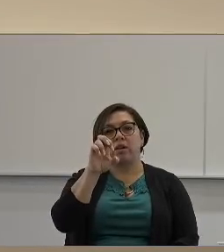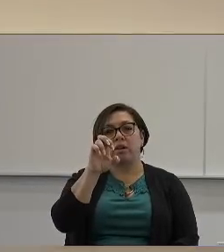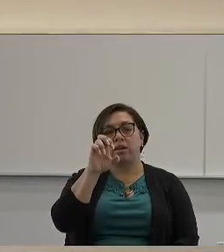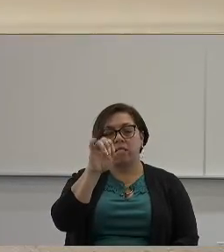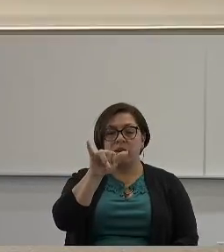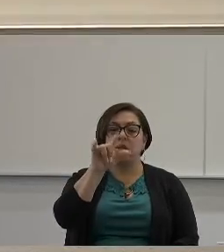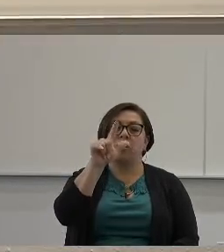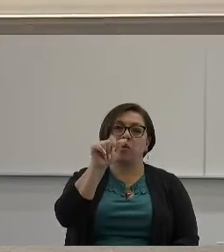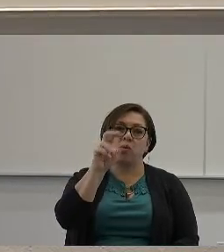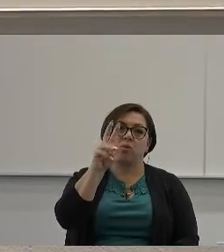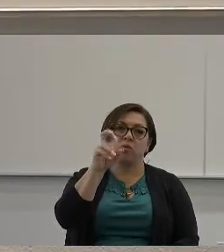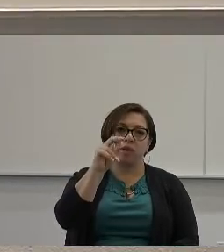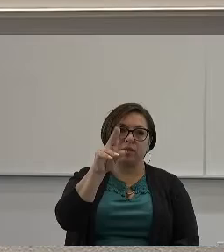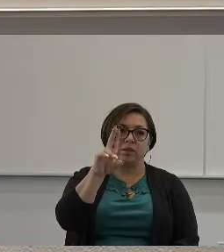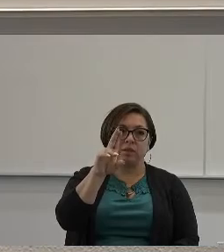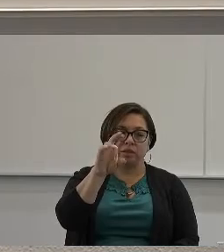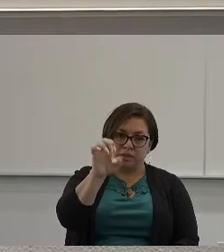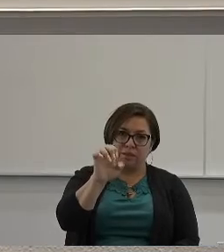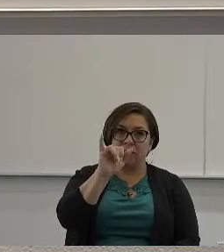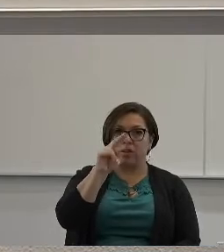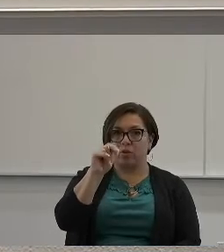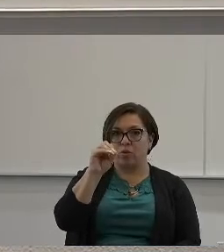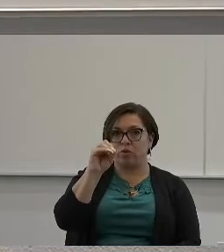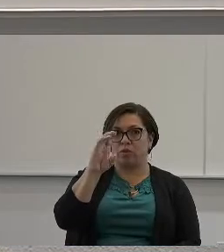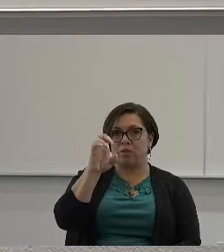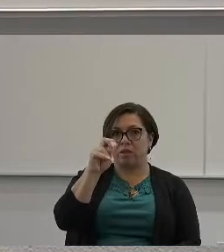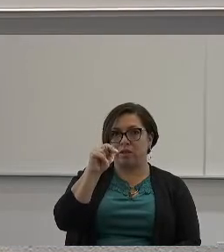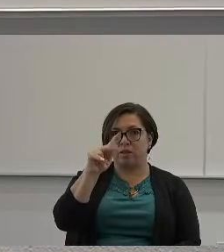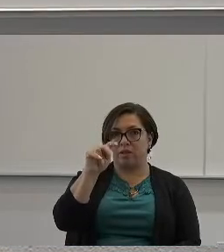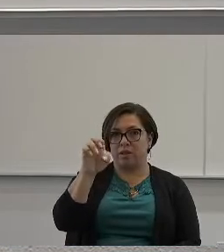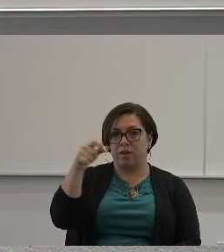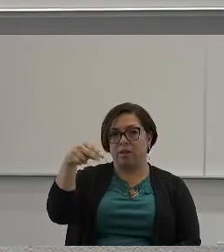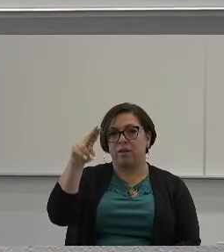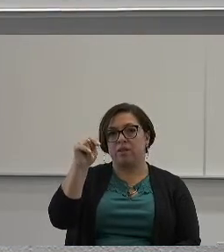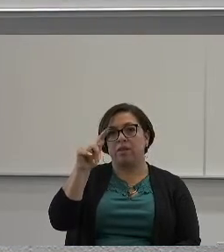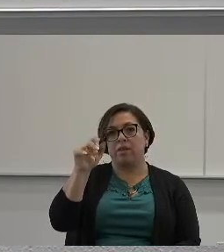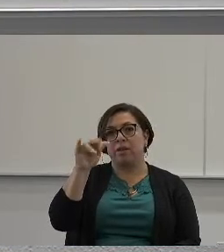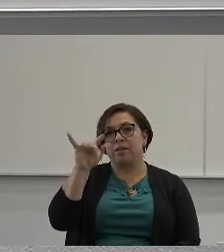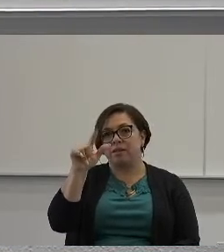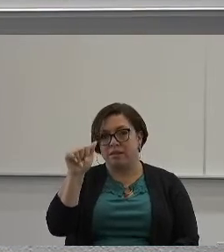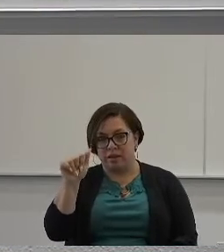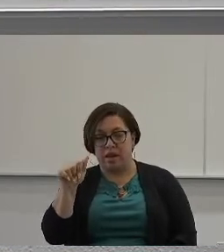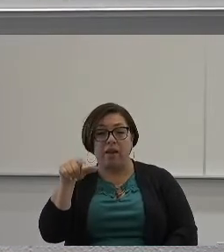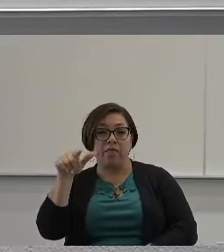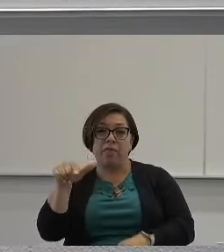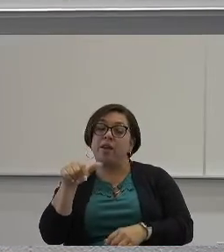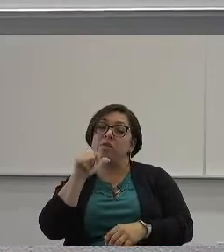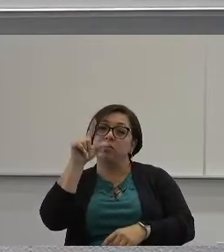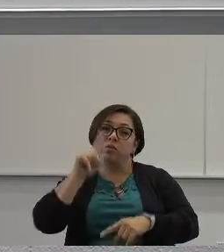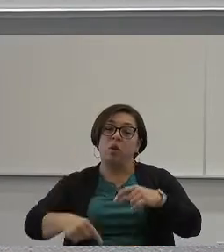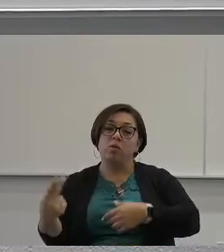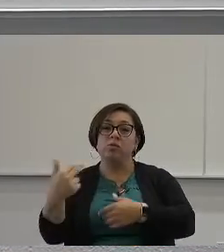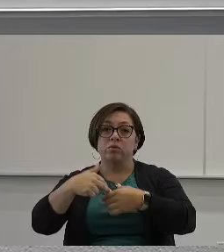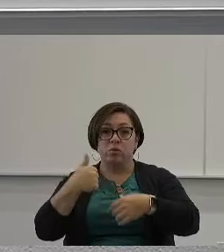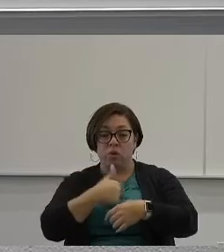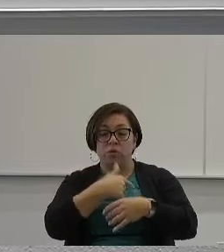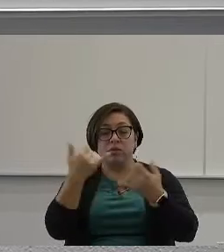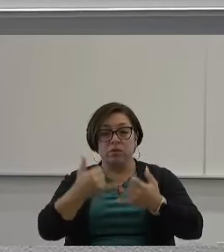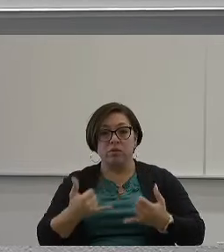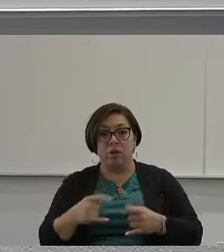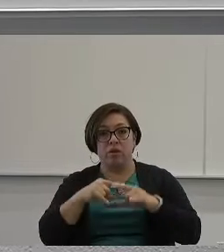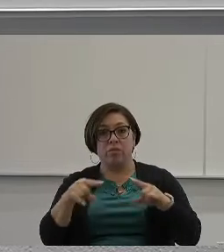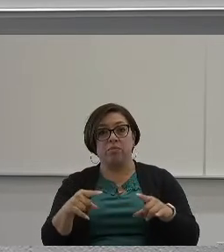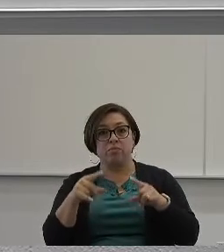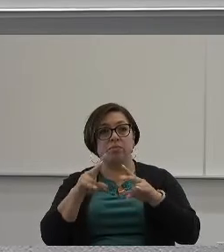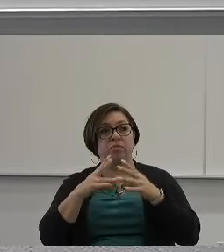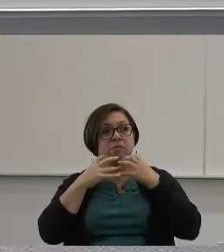Quintanilla. Although they couldn't be at these meetings, each of those folks have been at the committee meetings and given some very valuable input